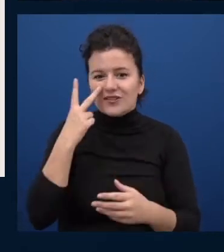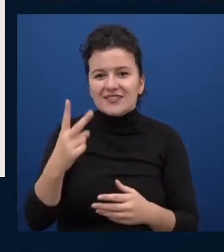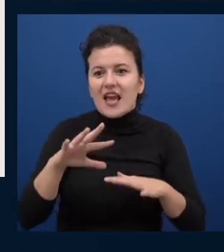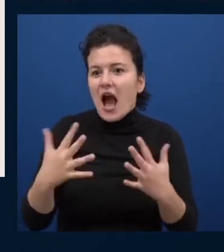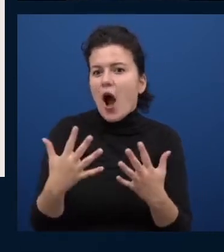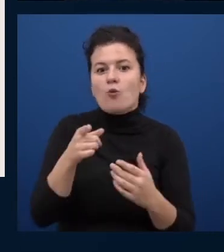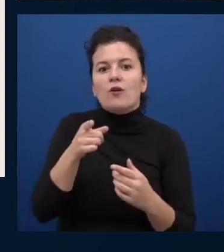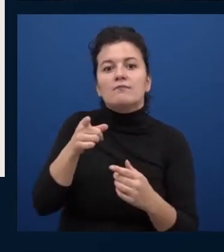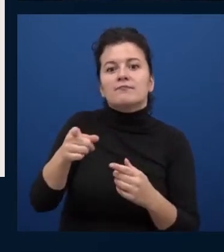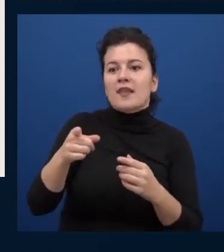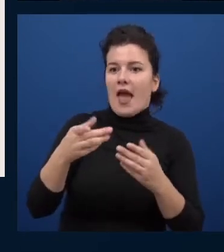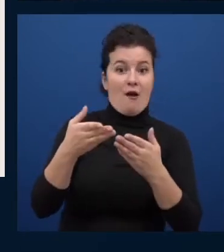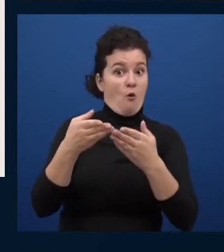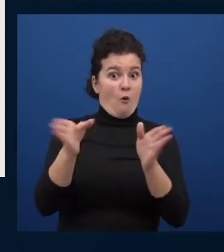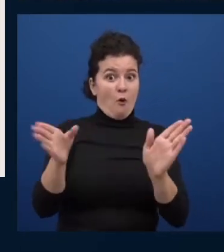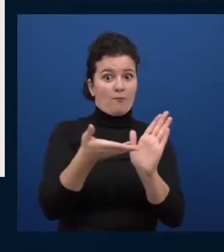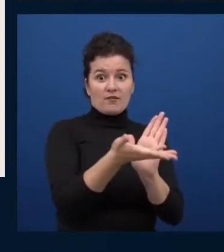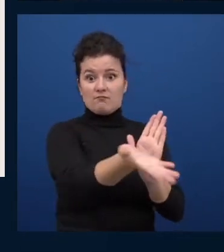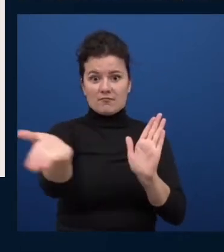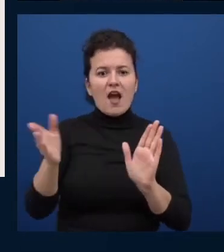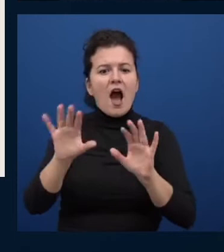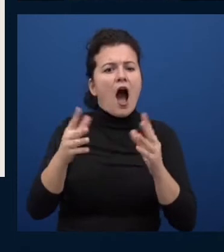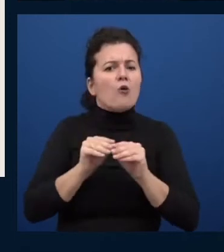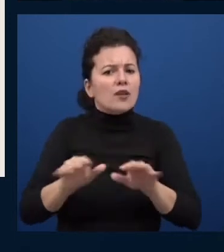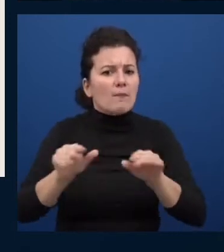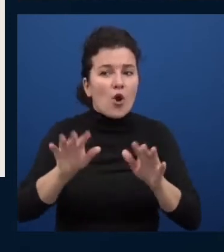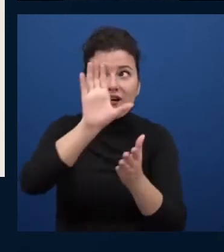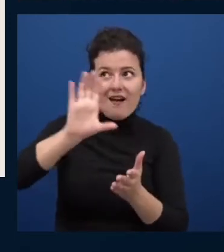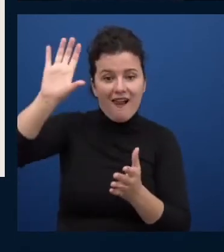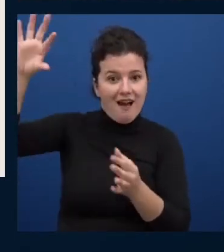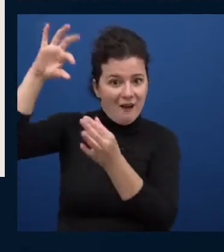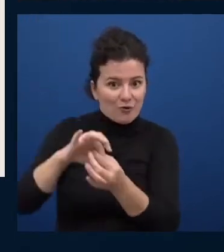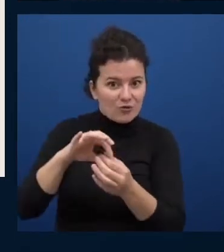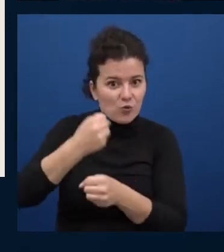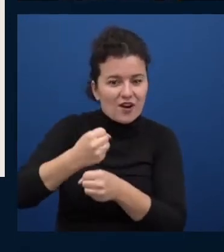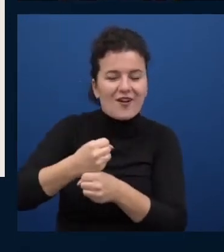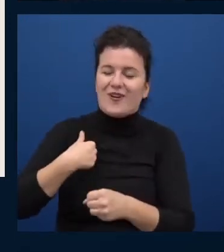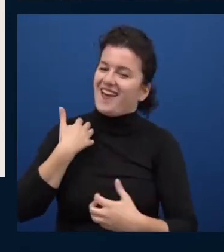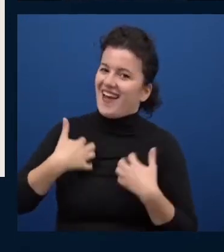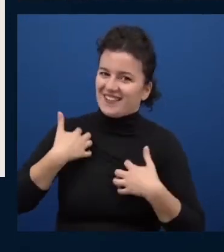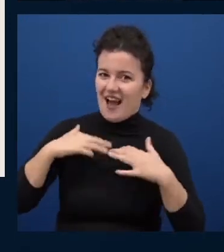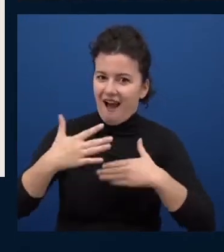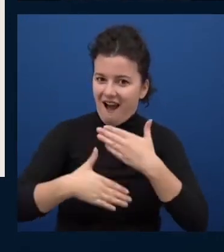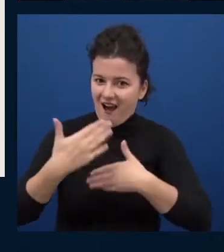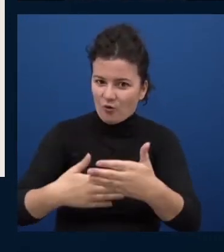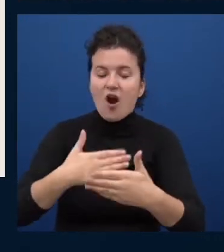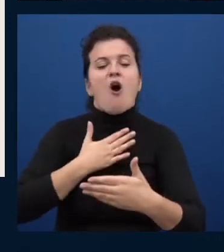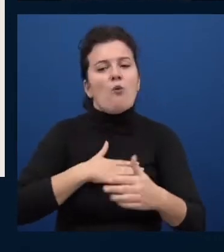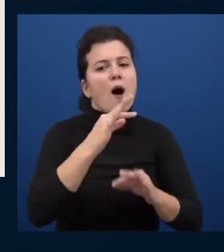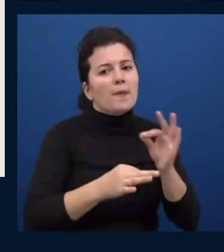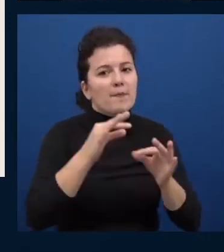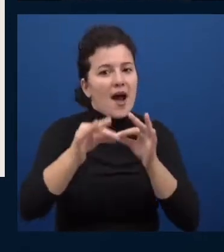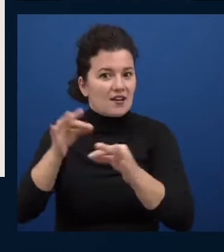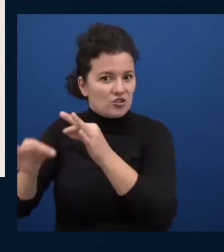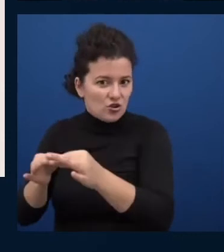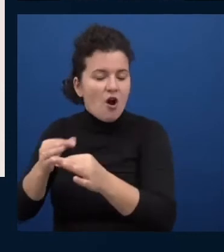in using and in deploy for cloud, and we're really excited about that. And we want more packages to have a better